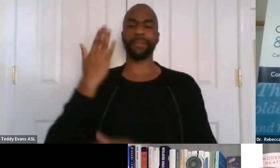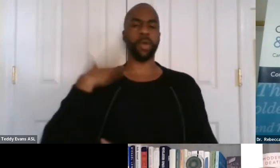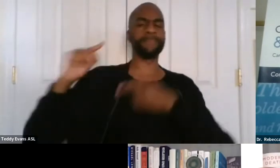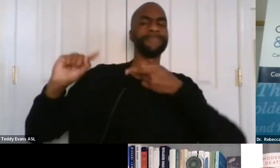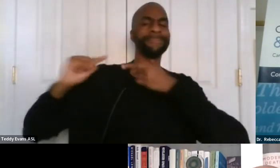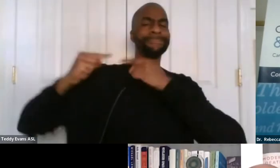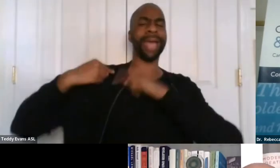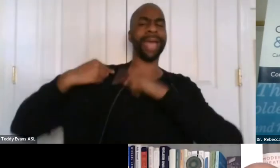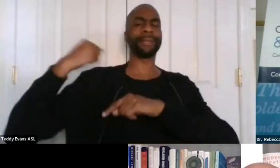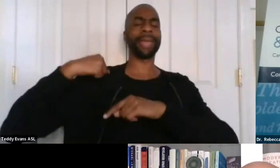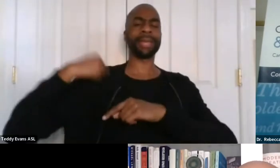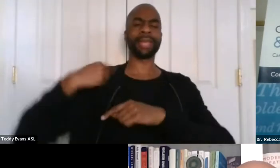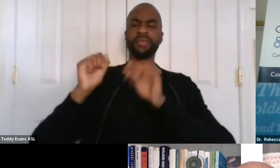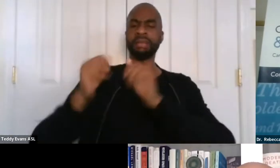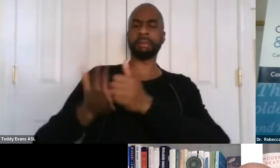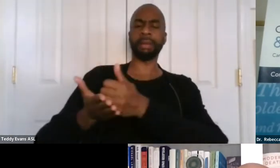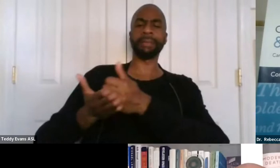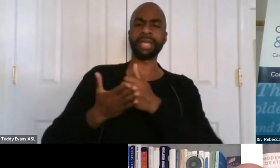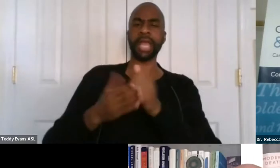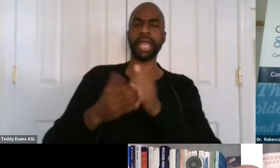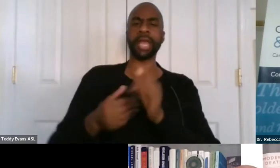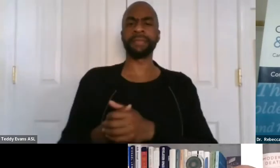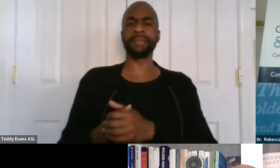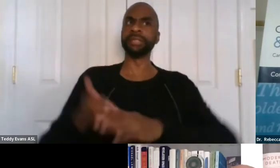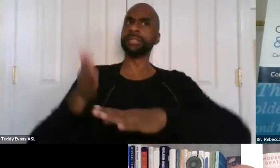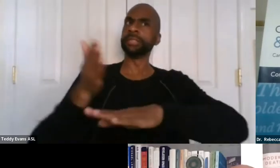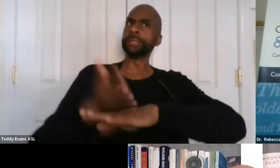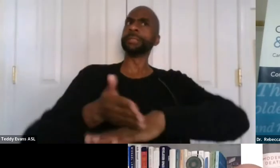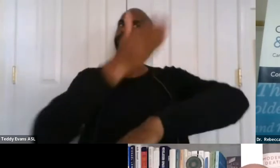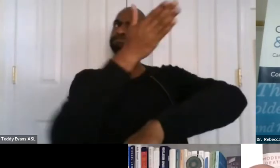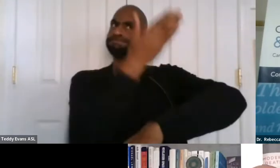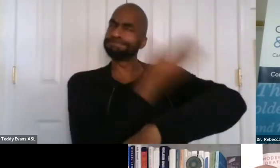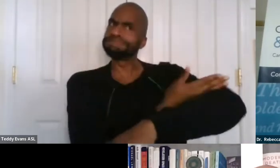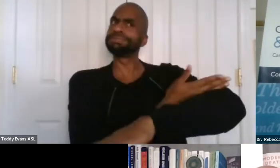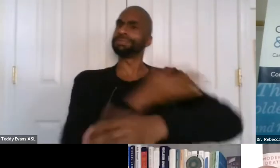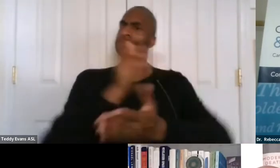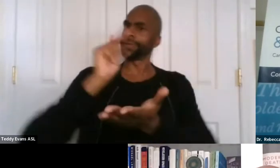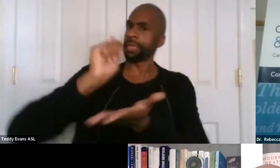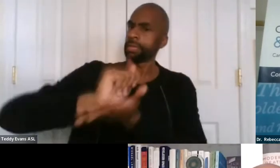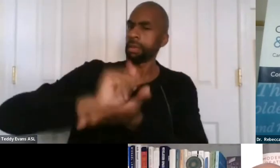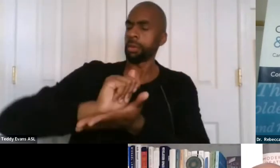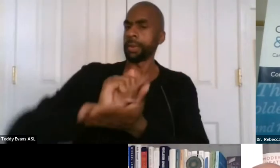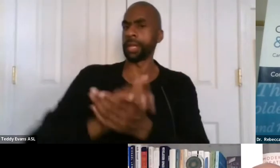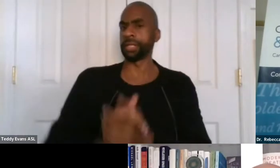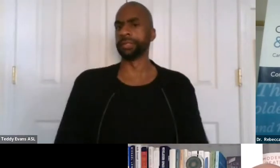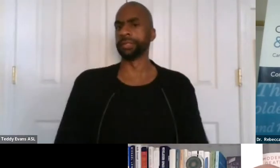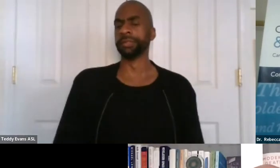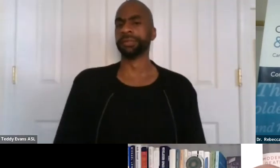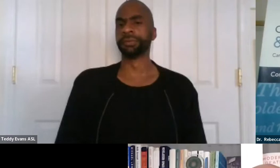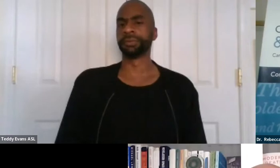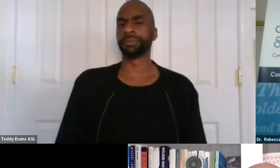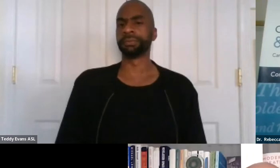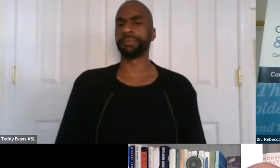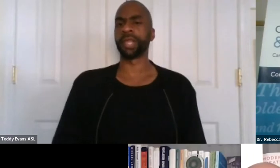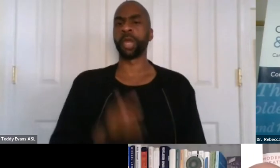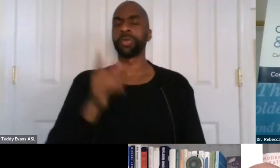a very advanced form of therapy. They're often a sort of when people have reached a point of no